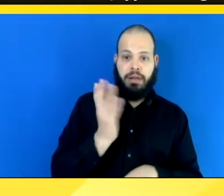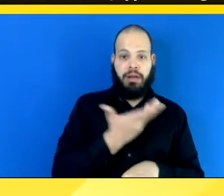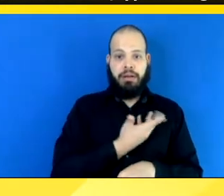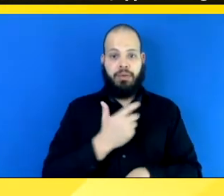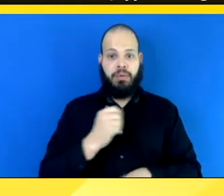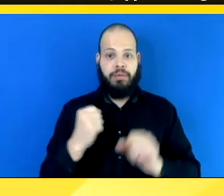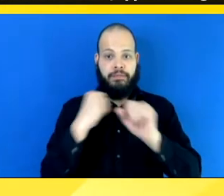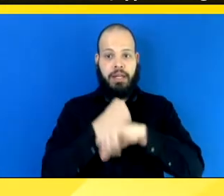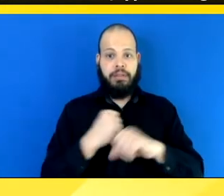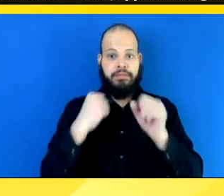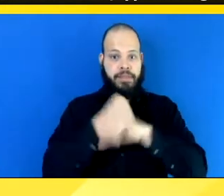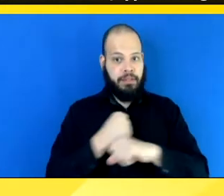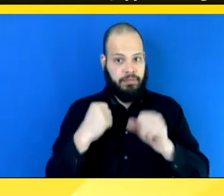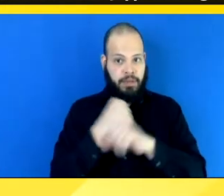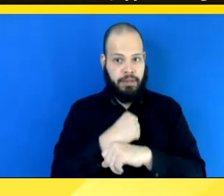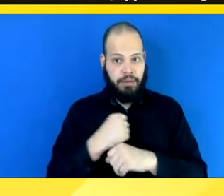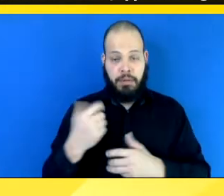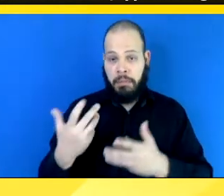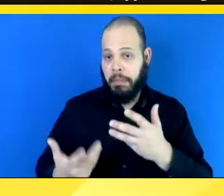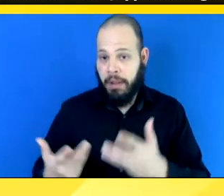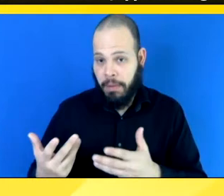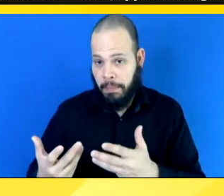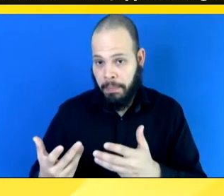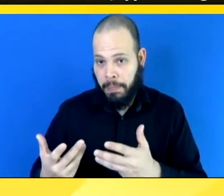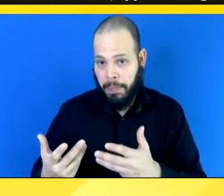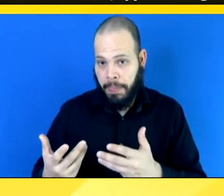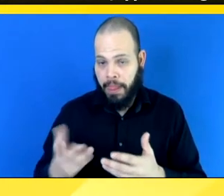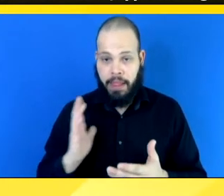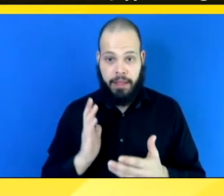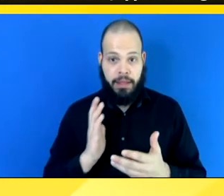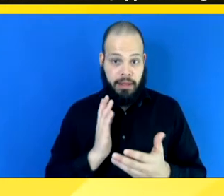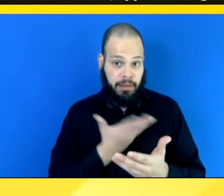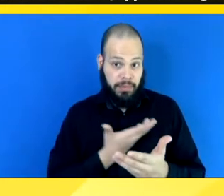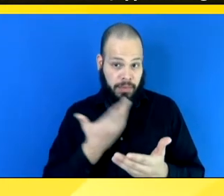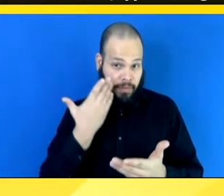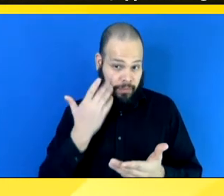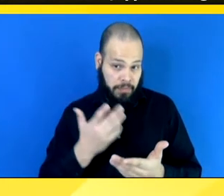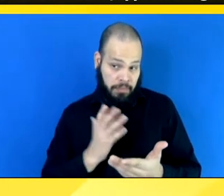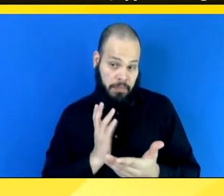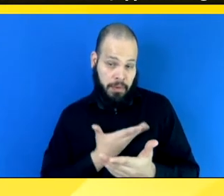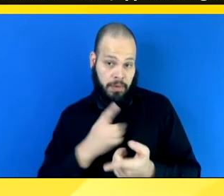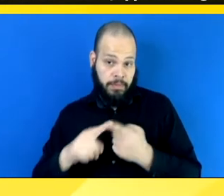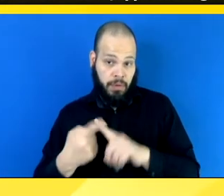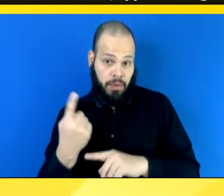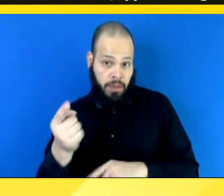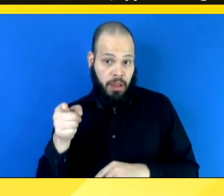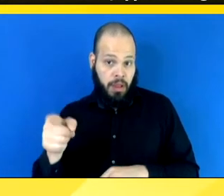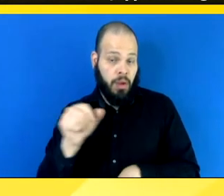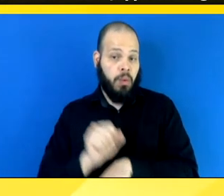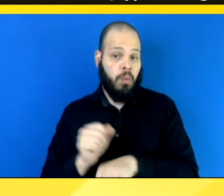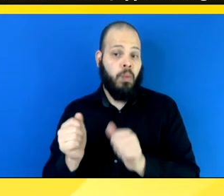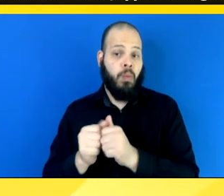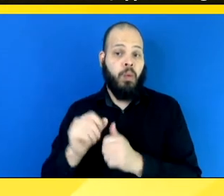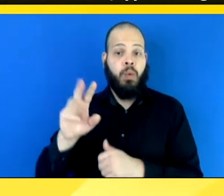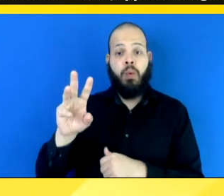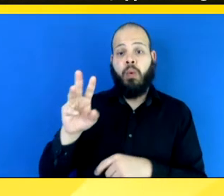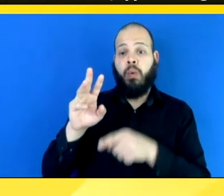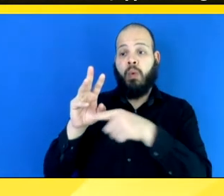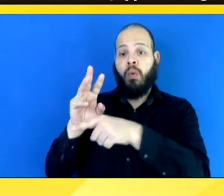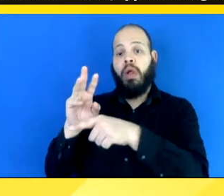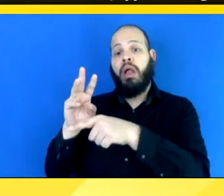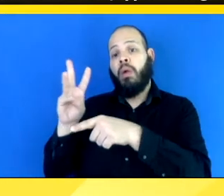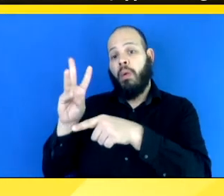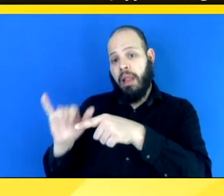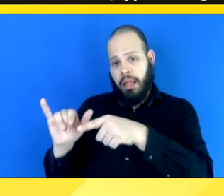friend Leah Hunt is here, has worked with Way to Win, powerful group of women all over this country. And I want to